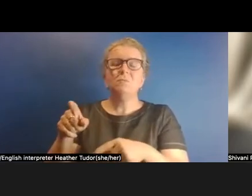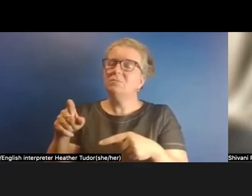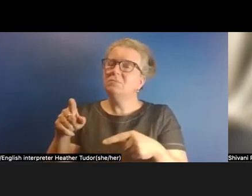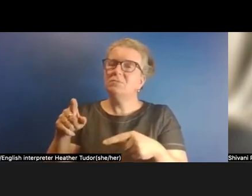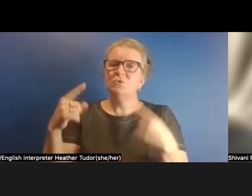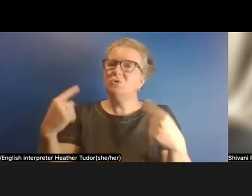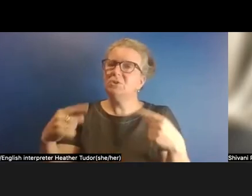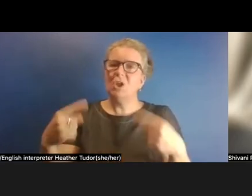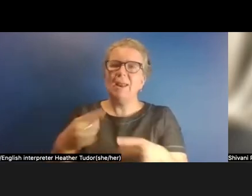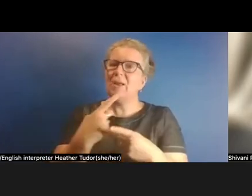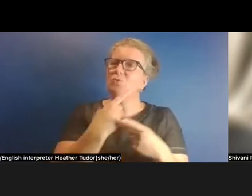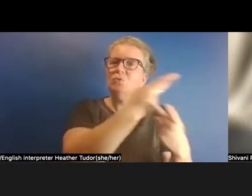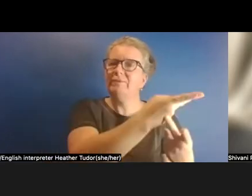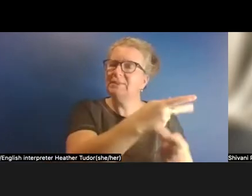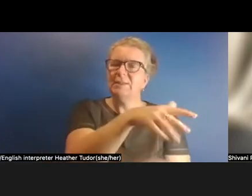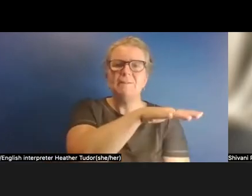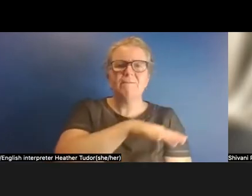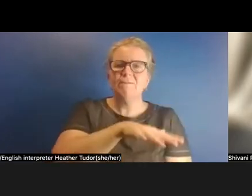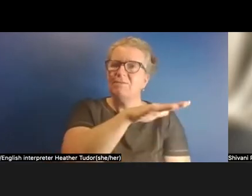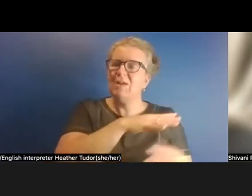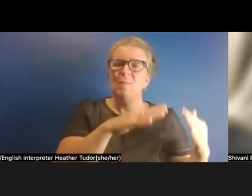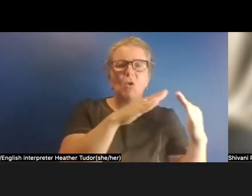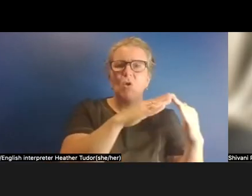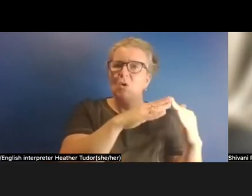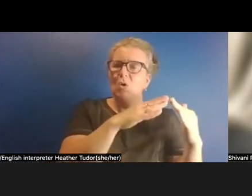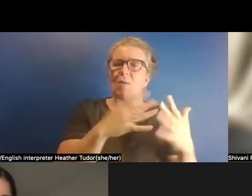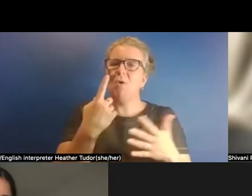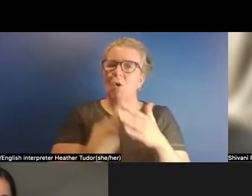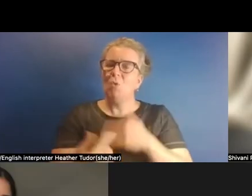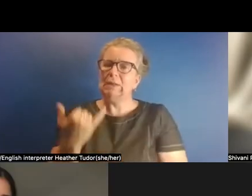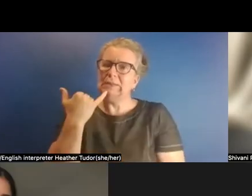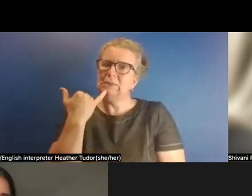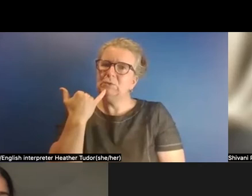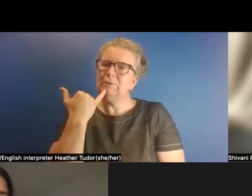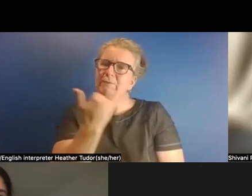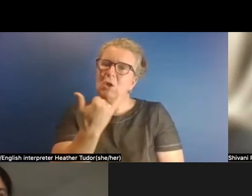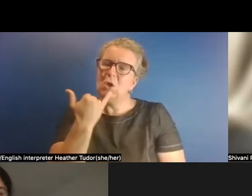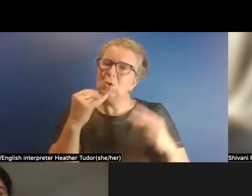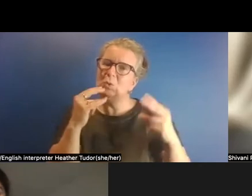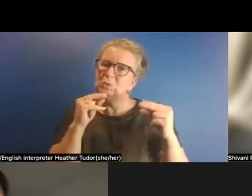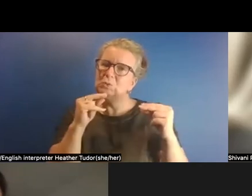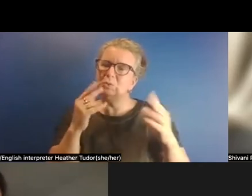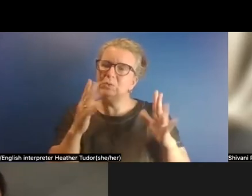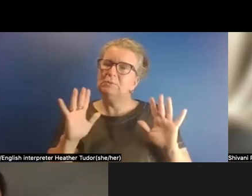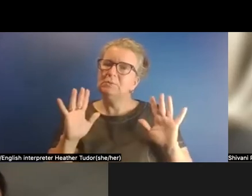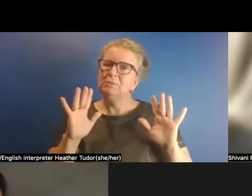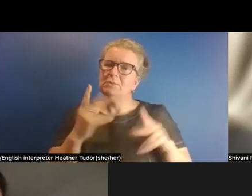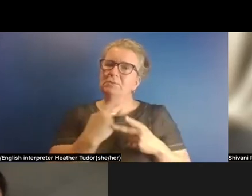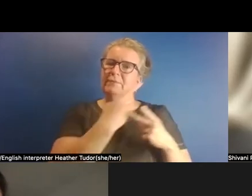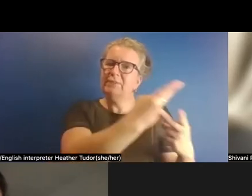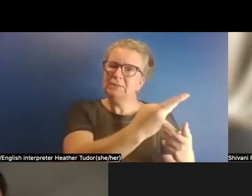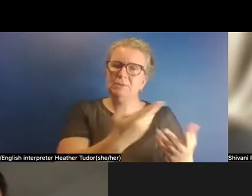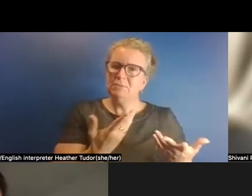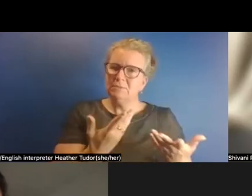on phone. And when she said that, it's just I couldn't think about like how do you exist,